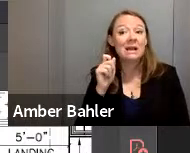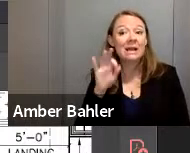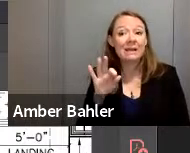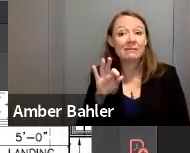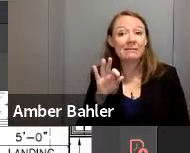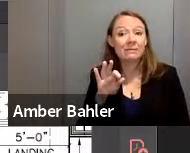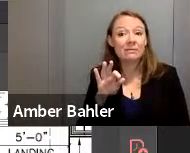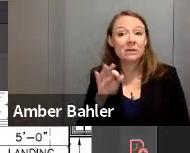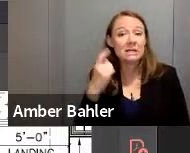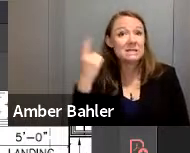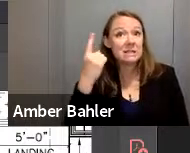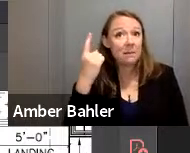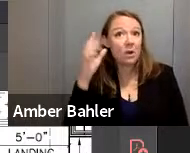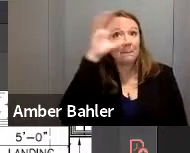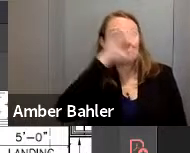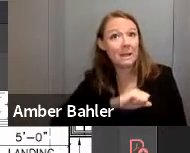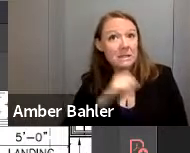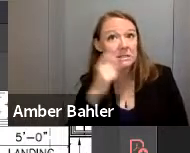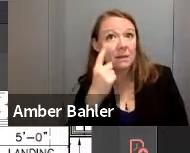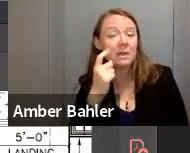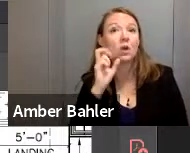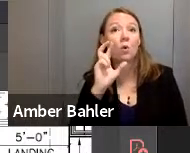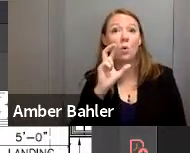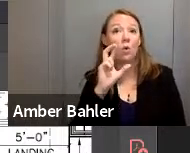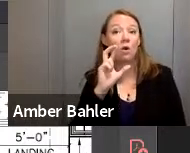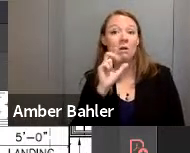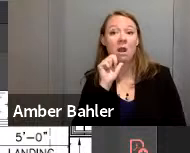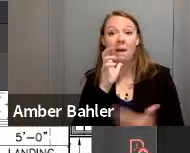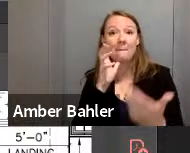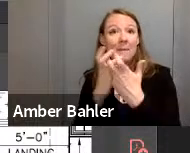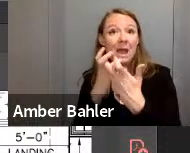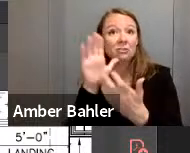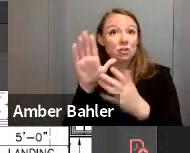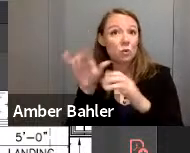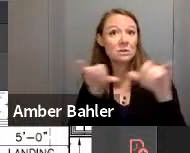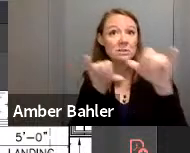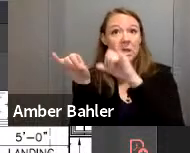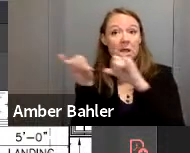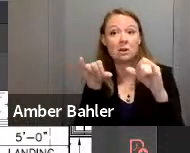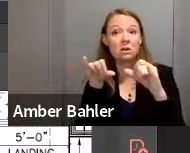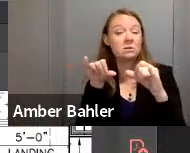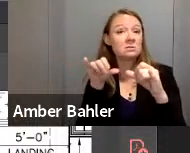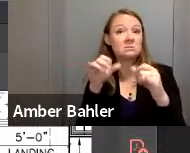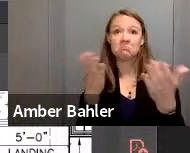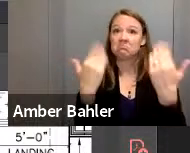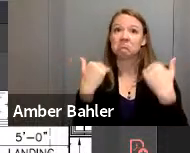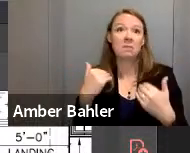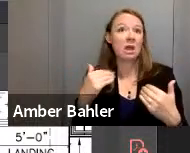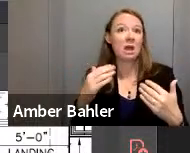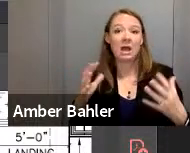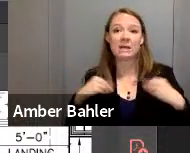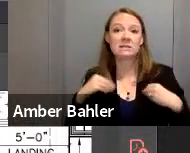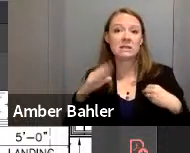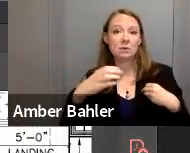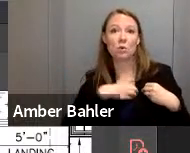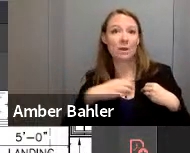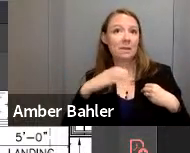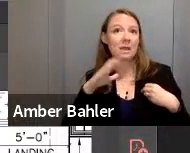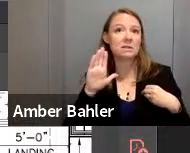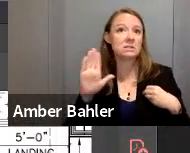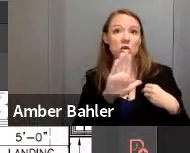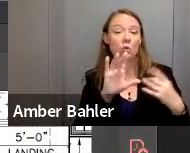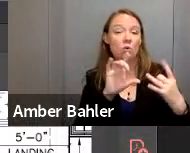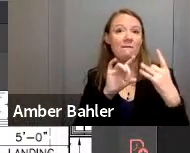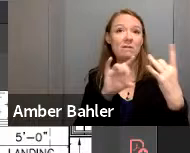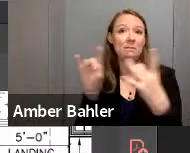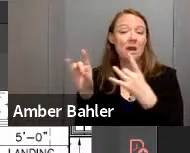or it is not to your standard, we accept those complaints and input. And it